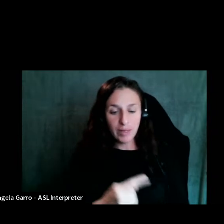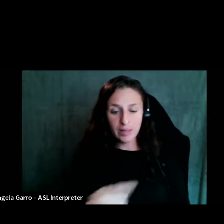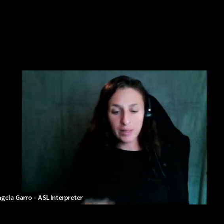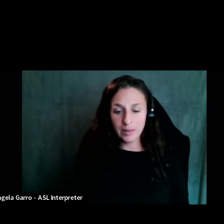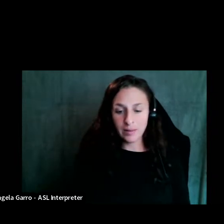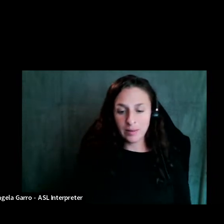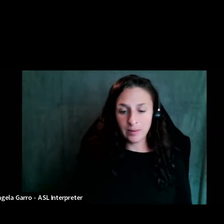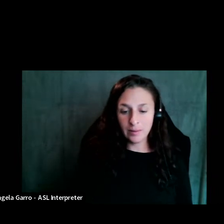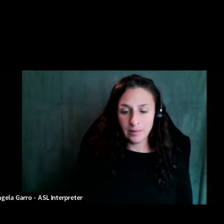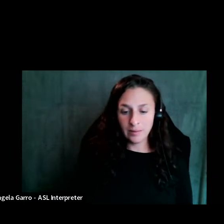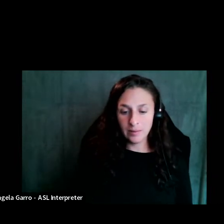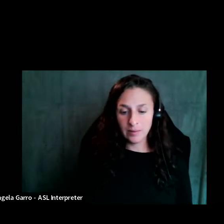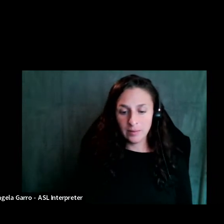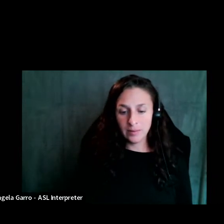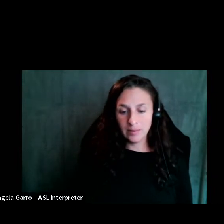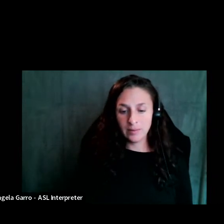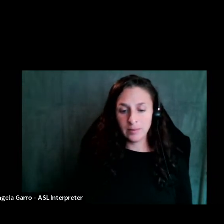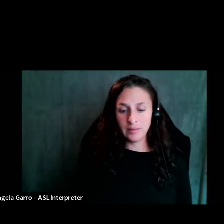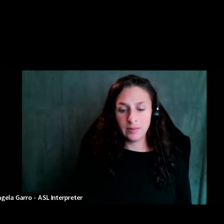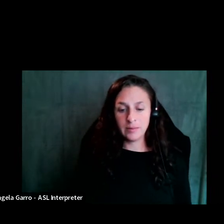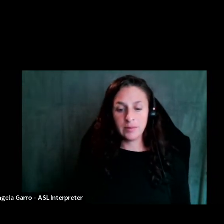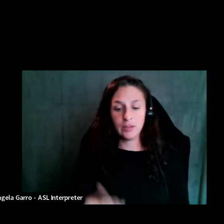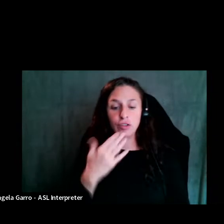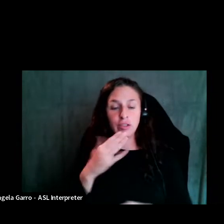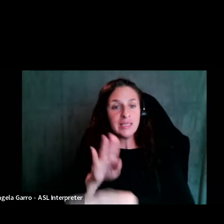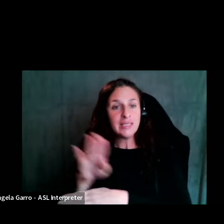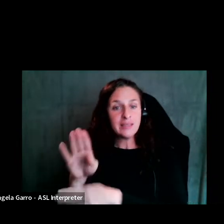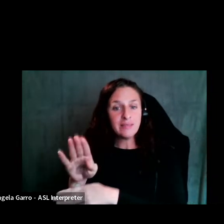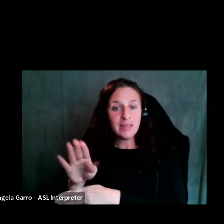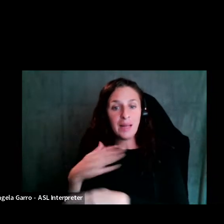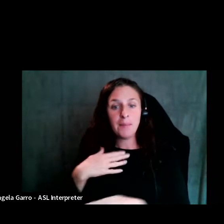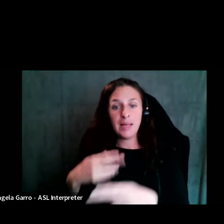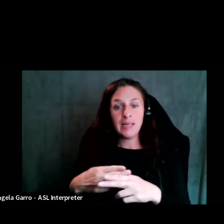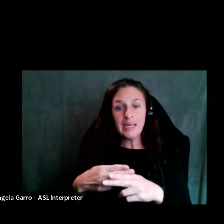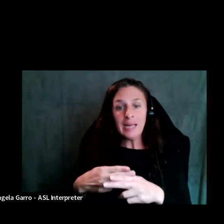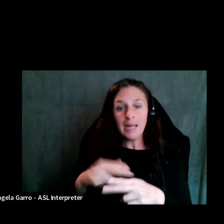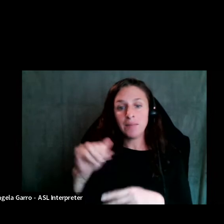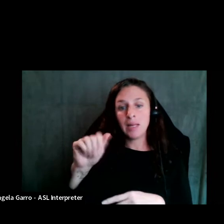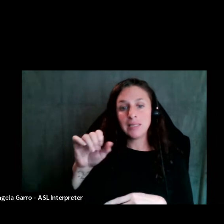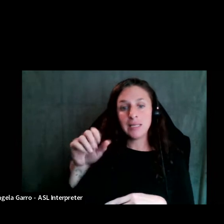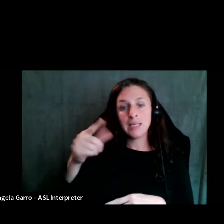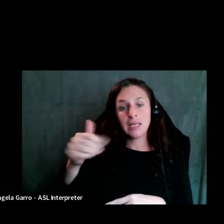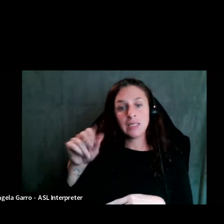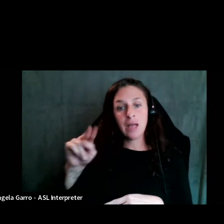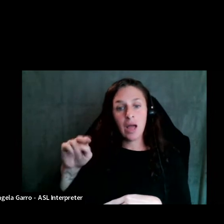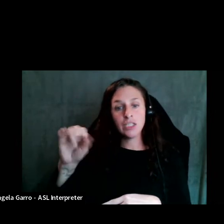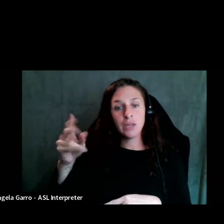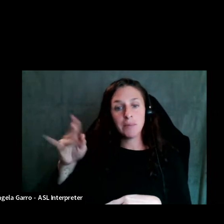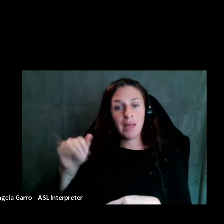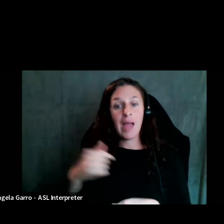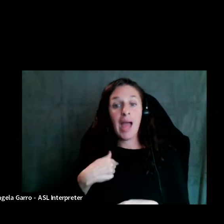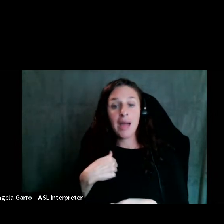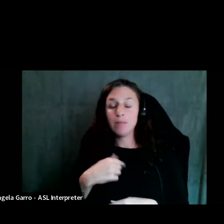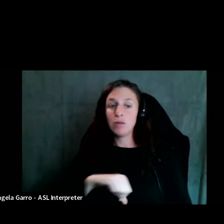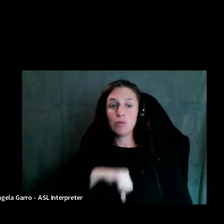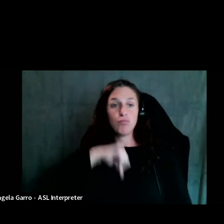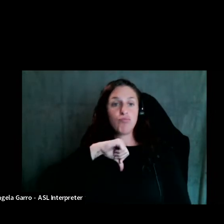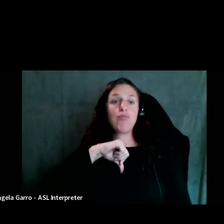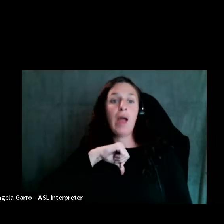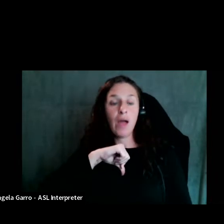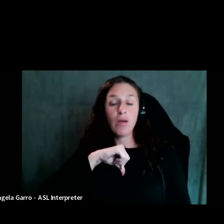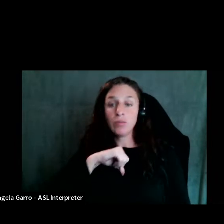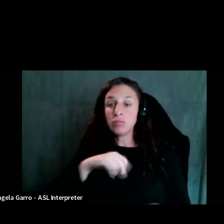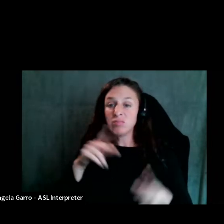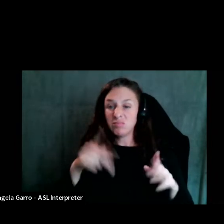you. Good evening. My name is Gan Shamia, and I am a proud product of San Mateo Unified School